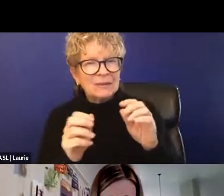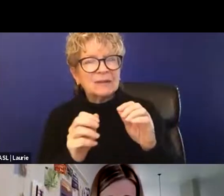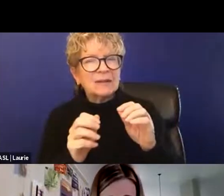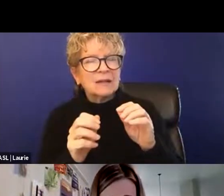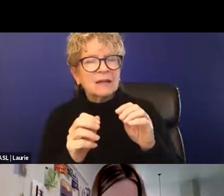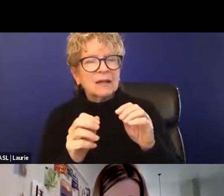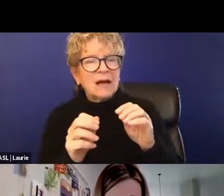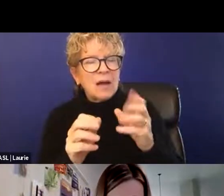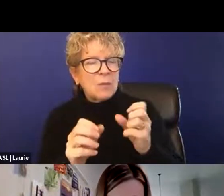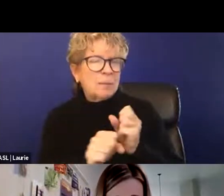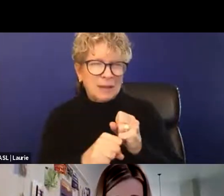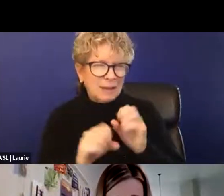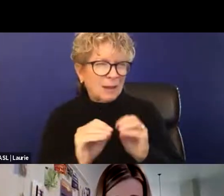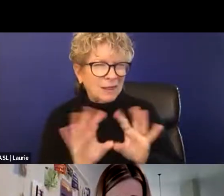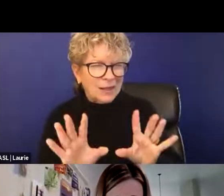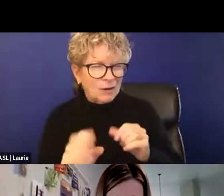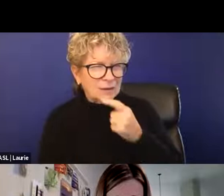sounds like at